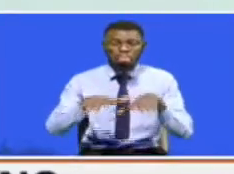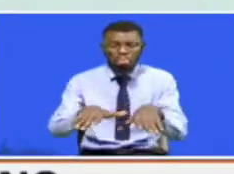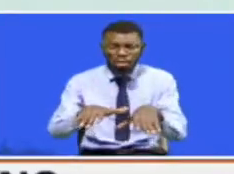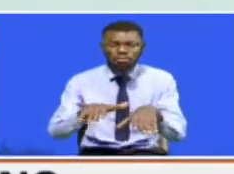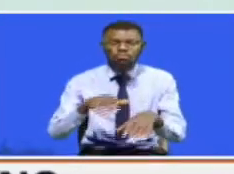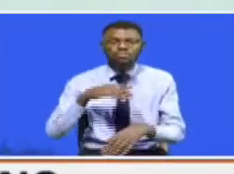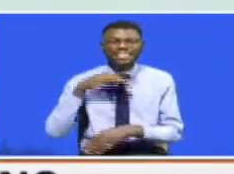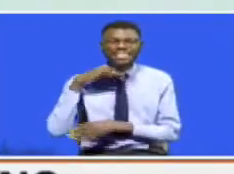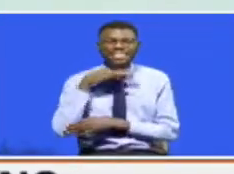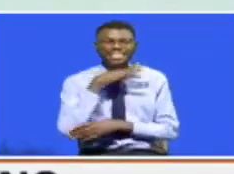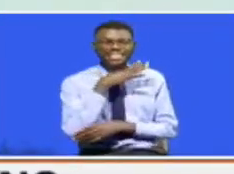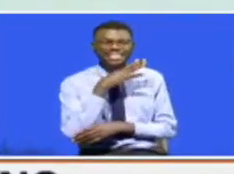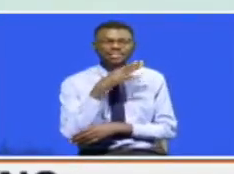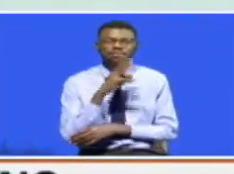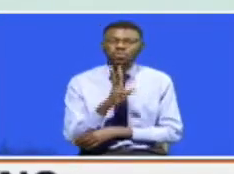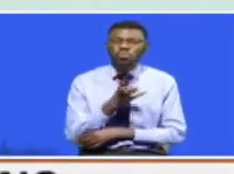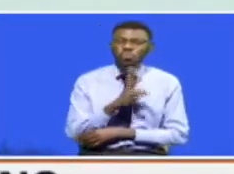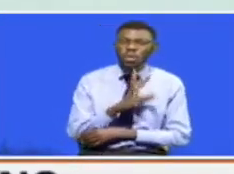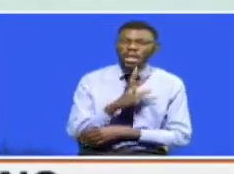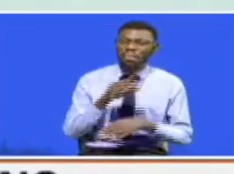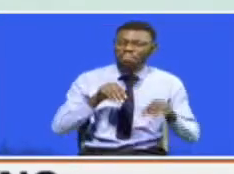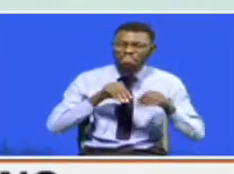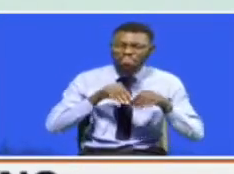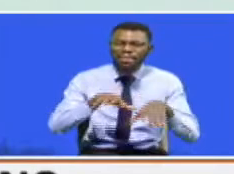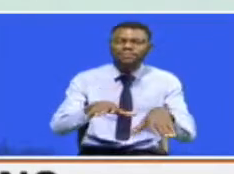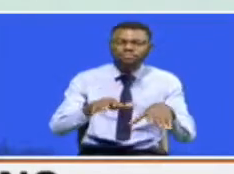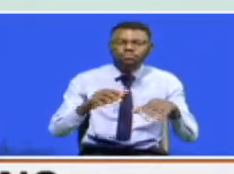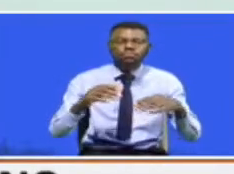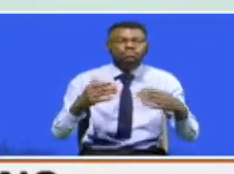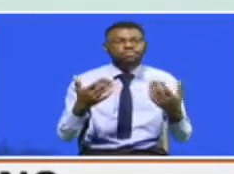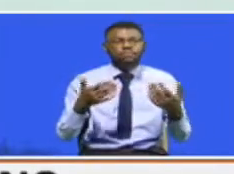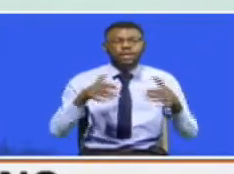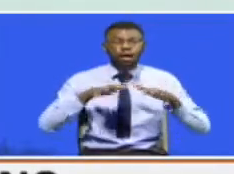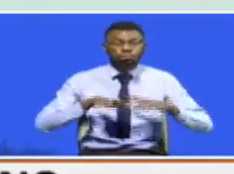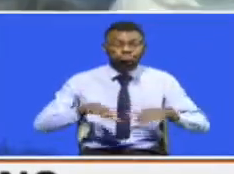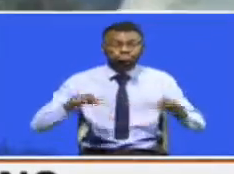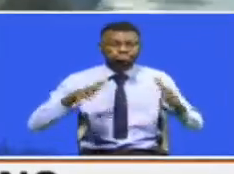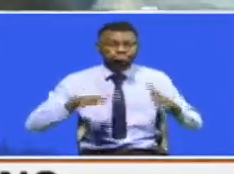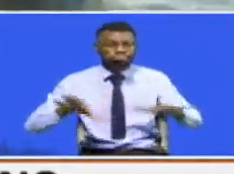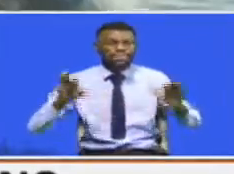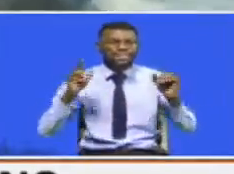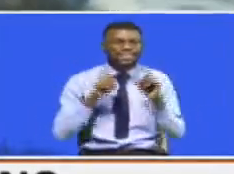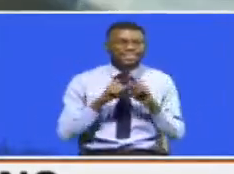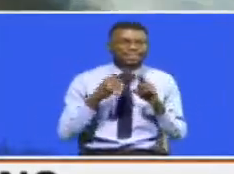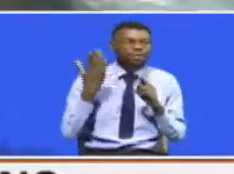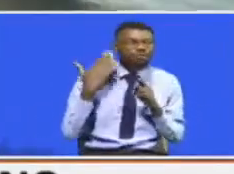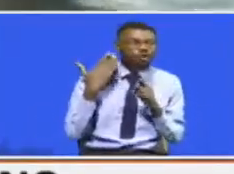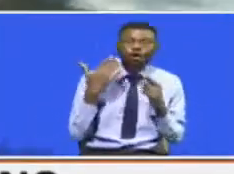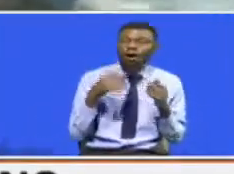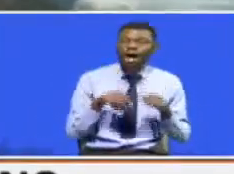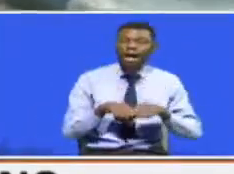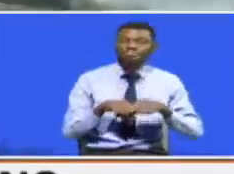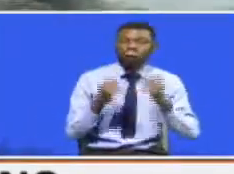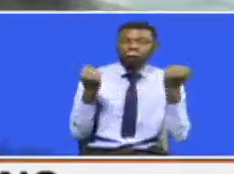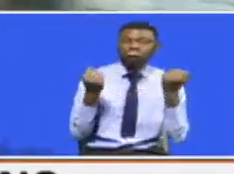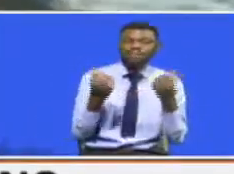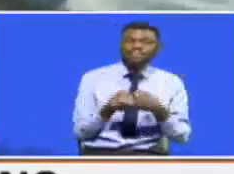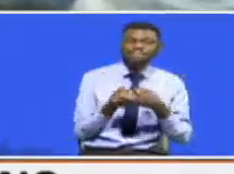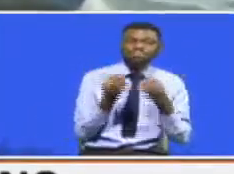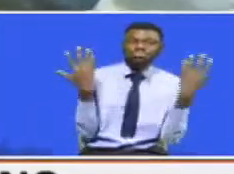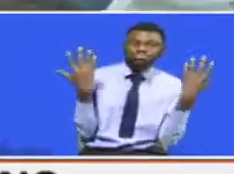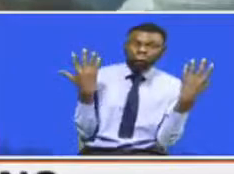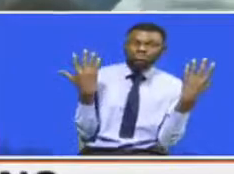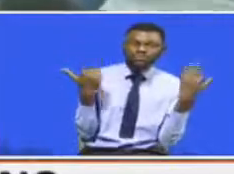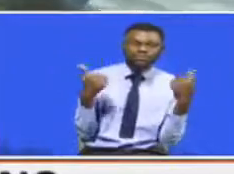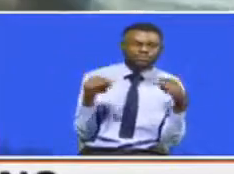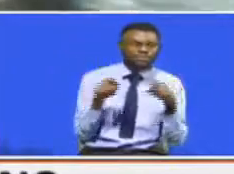sewage system, like the other time there was heavy rain, the sewage burst into the lake. So we need, as the